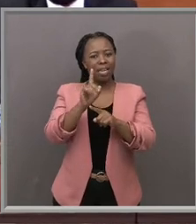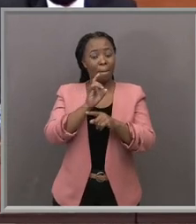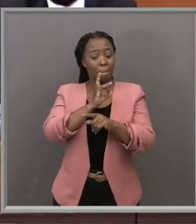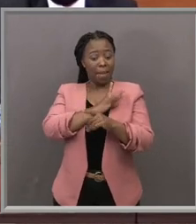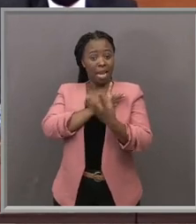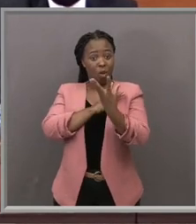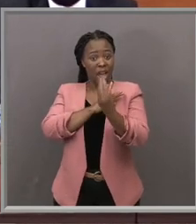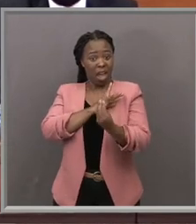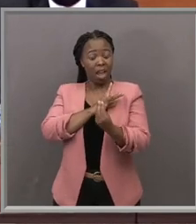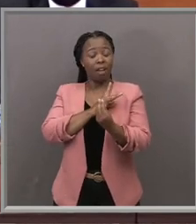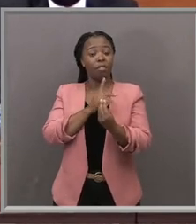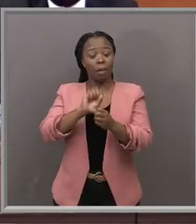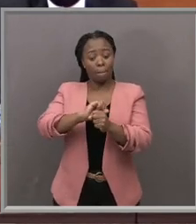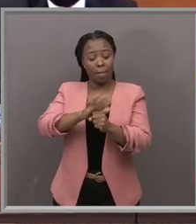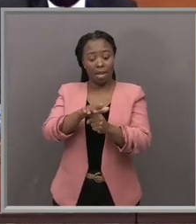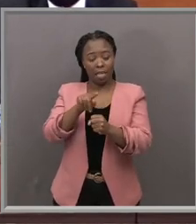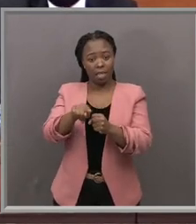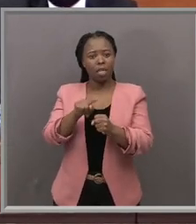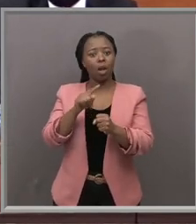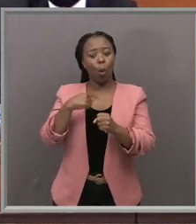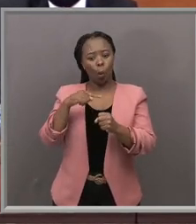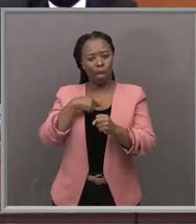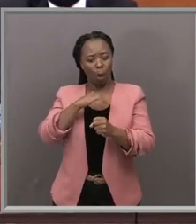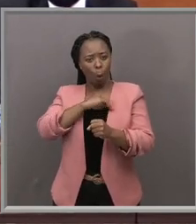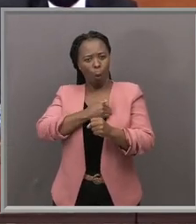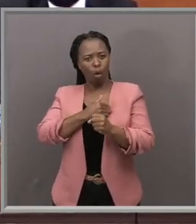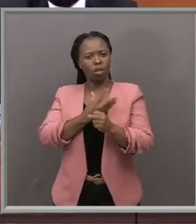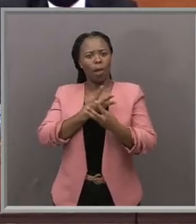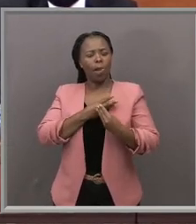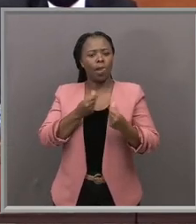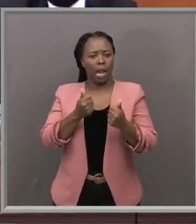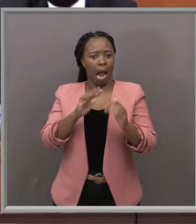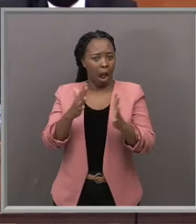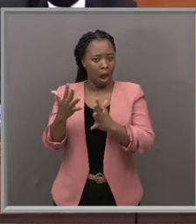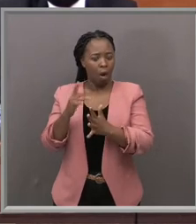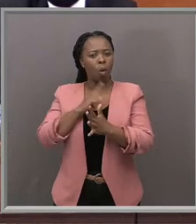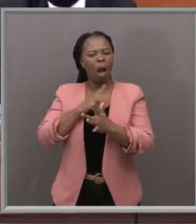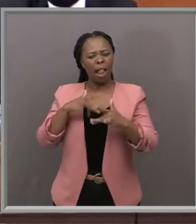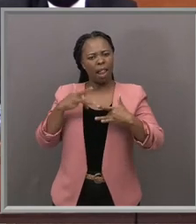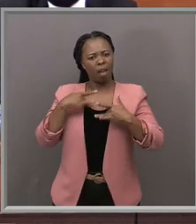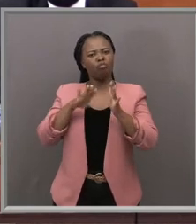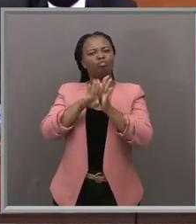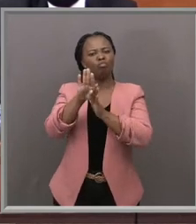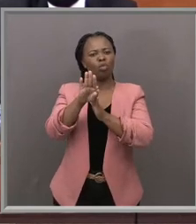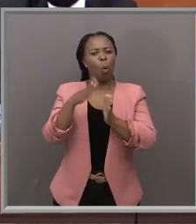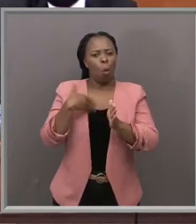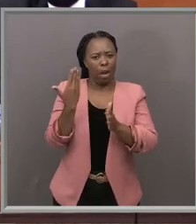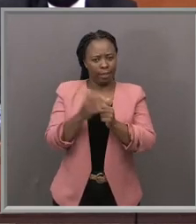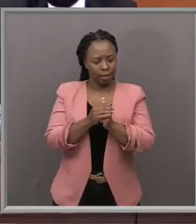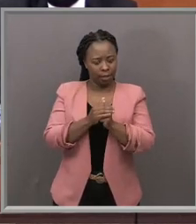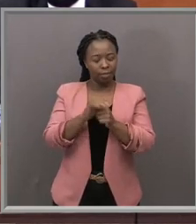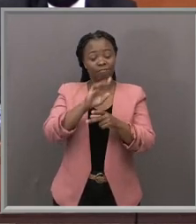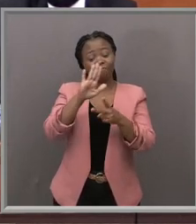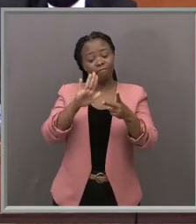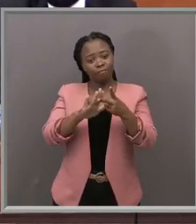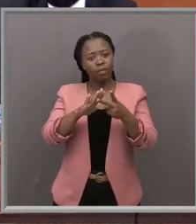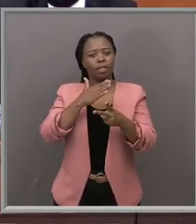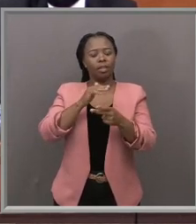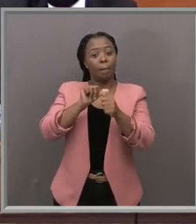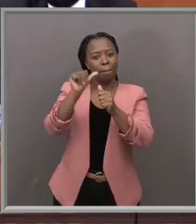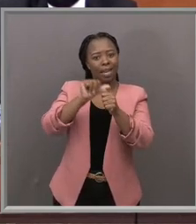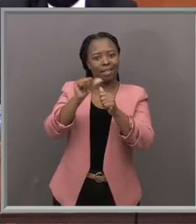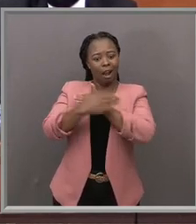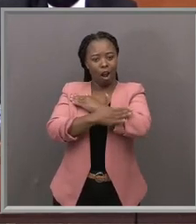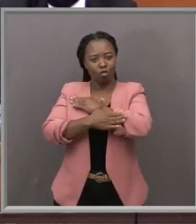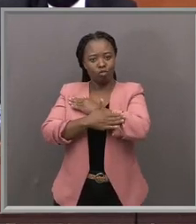deep wounds and rekindle our wounded dreams of a better life, a better country, a better province,